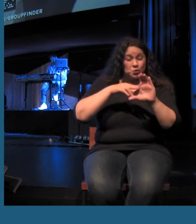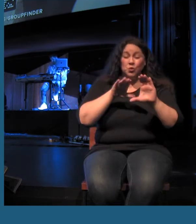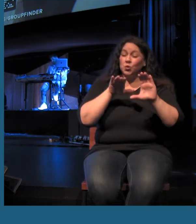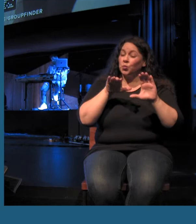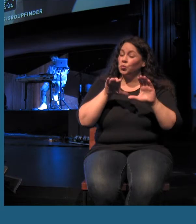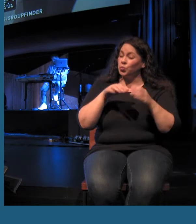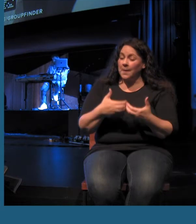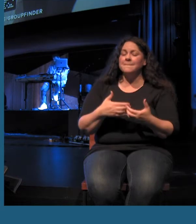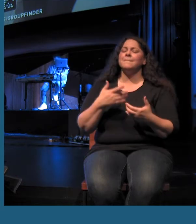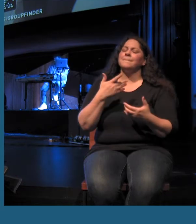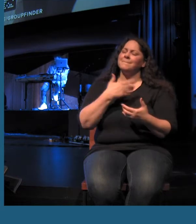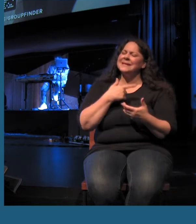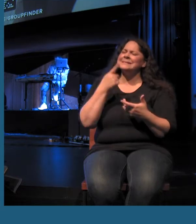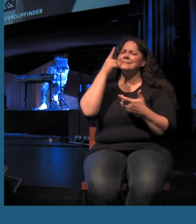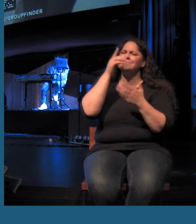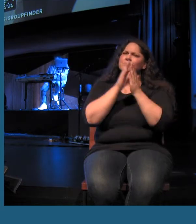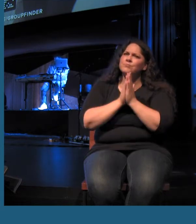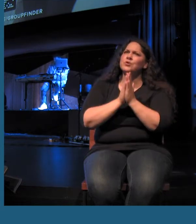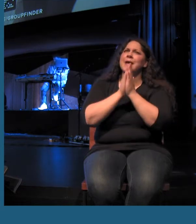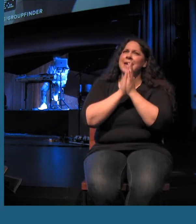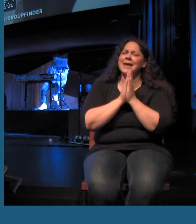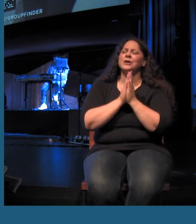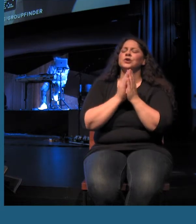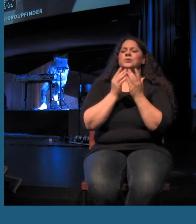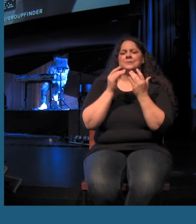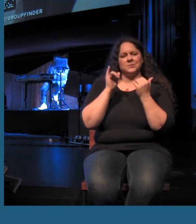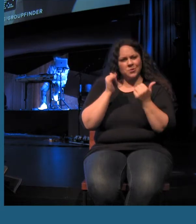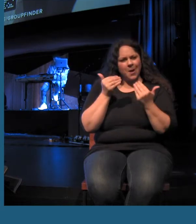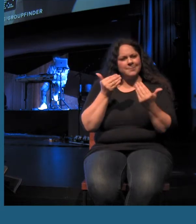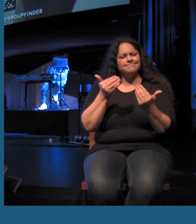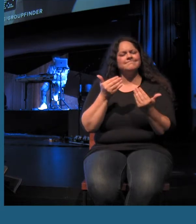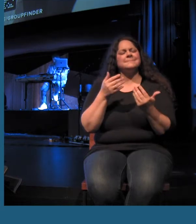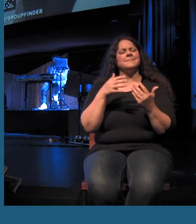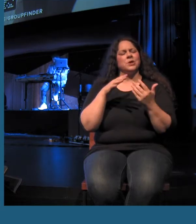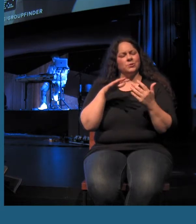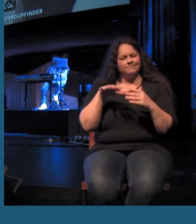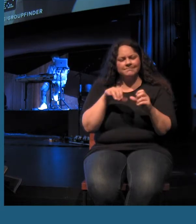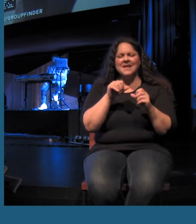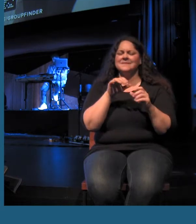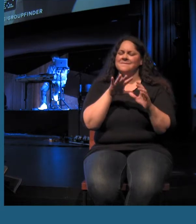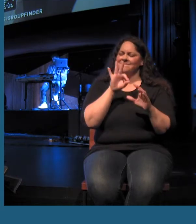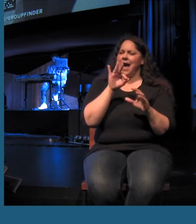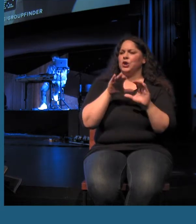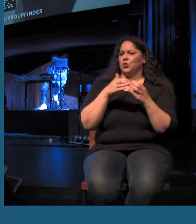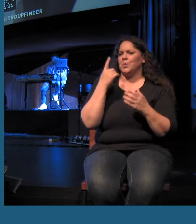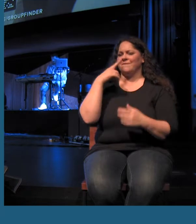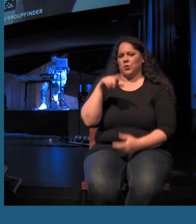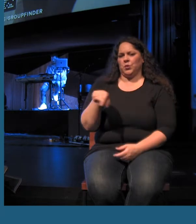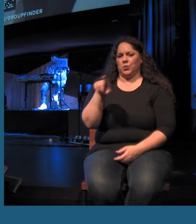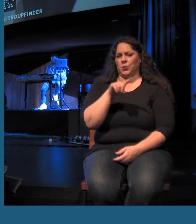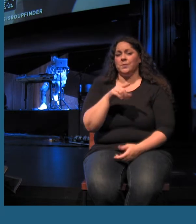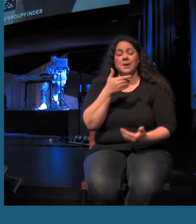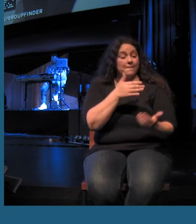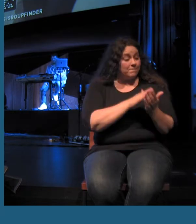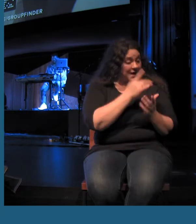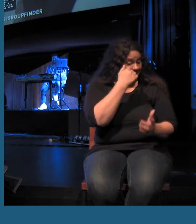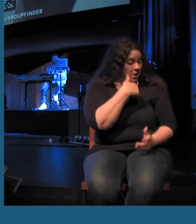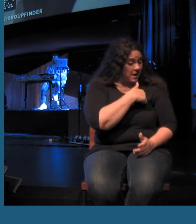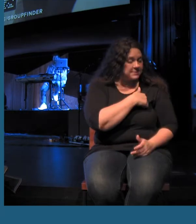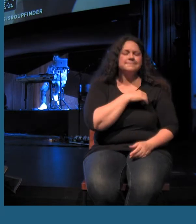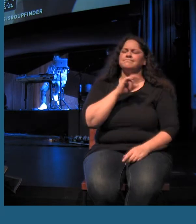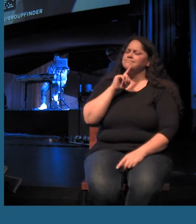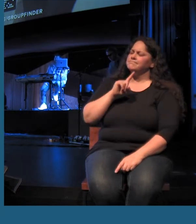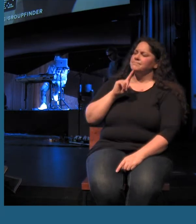you prayerfully consider taking that step? All right, and Brad, would you pray for us? Absolutely. Heavenly